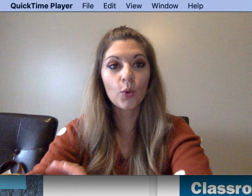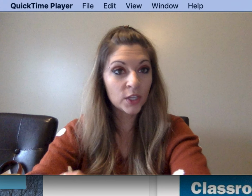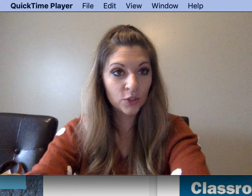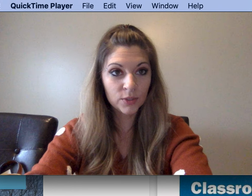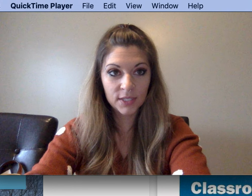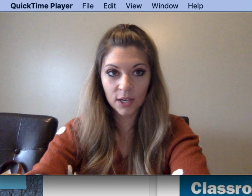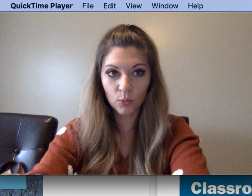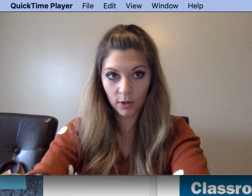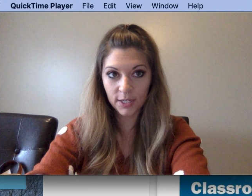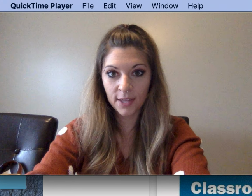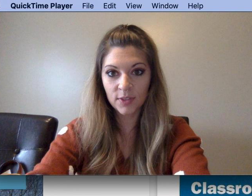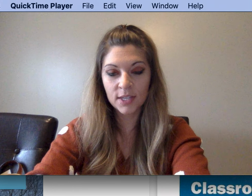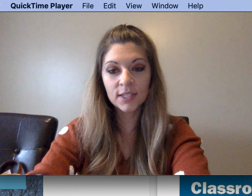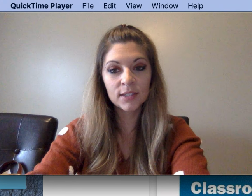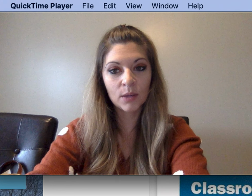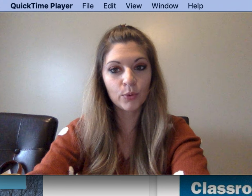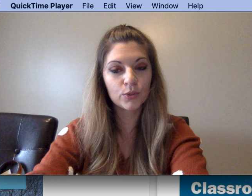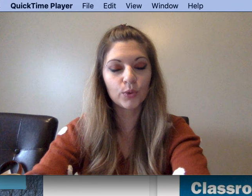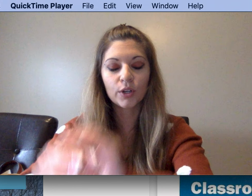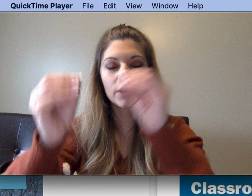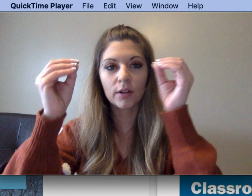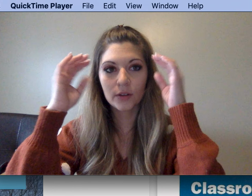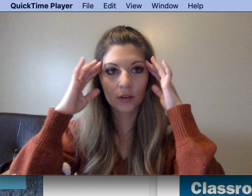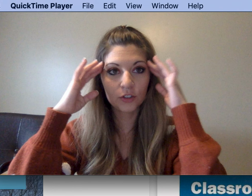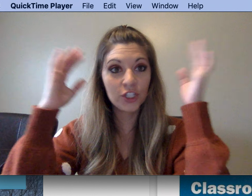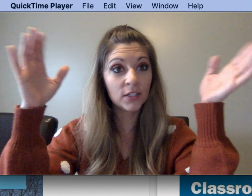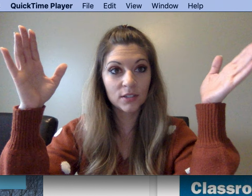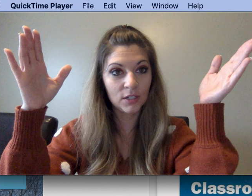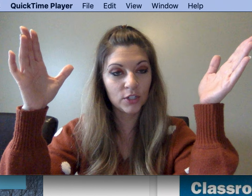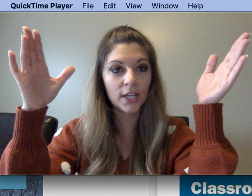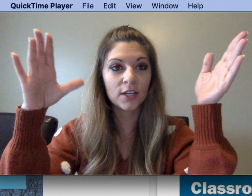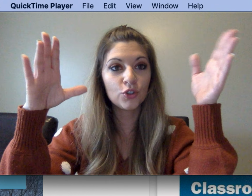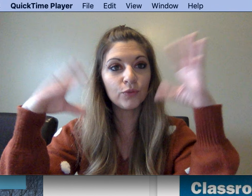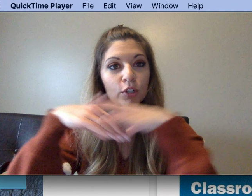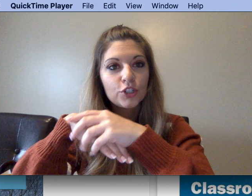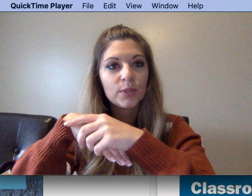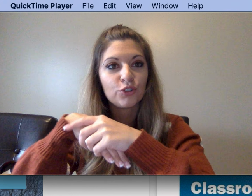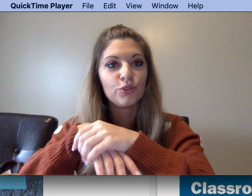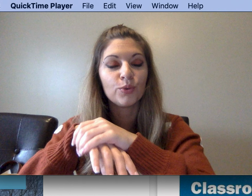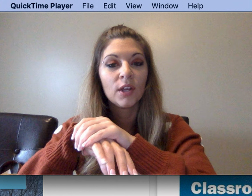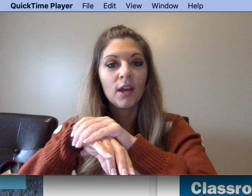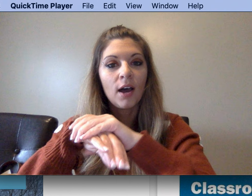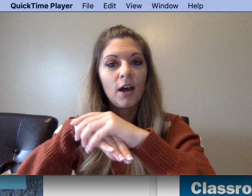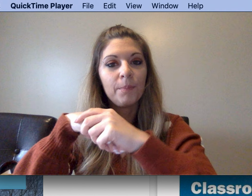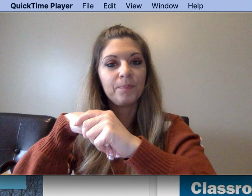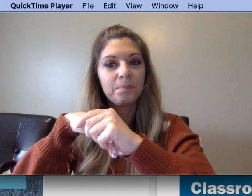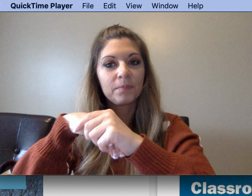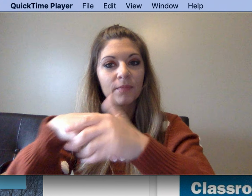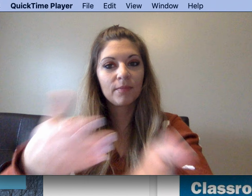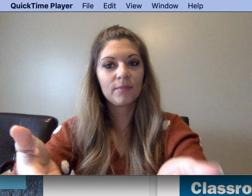going to only use CL1, and these examples were geniusly created to force you into